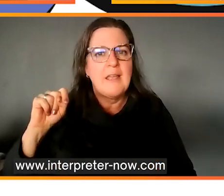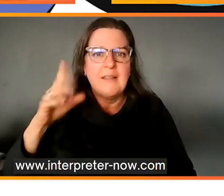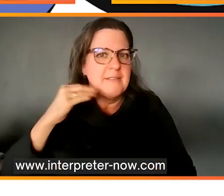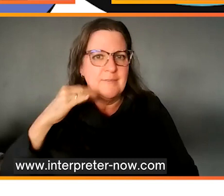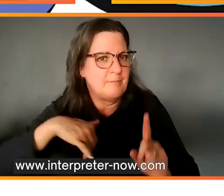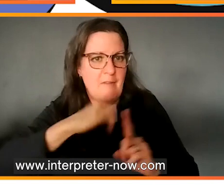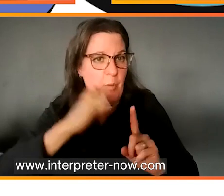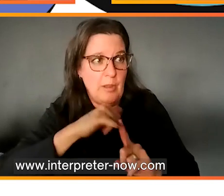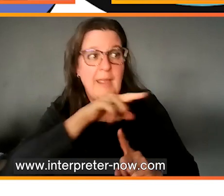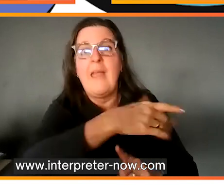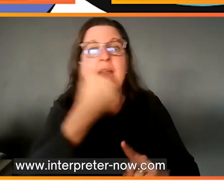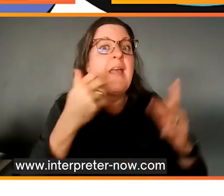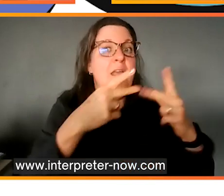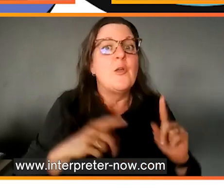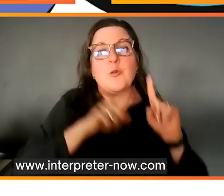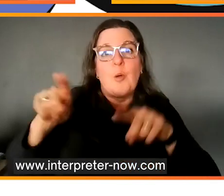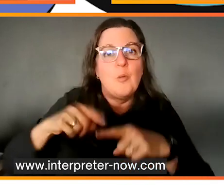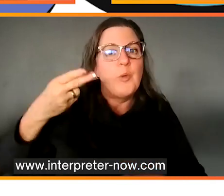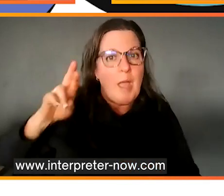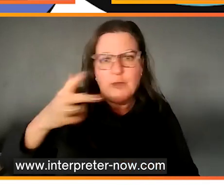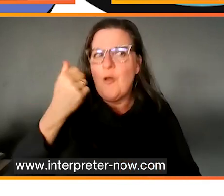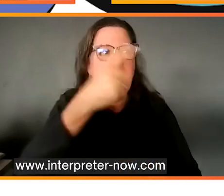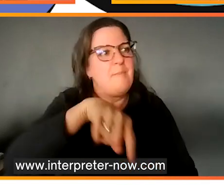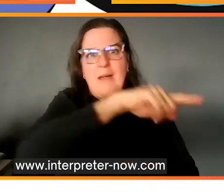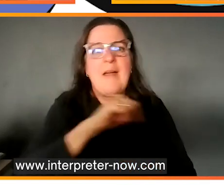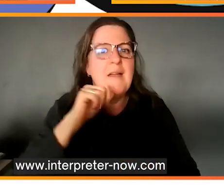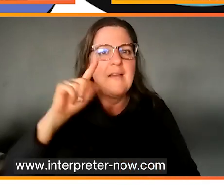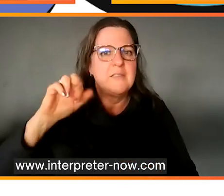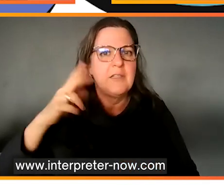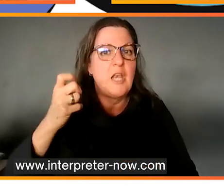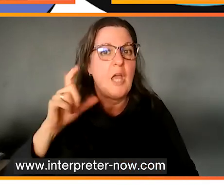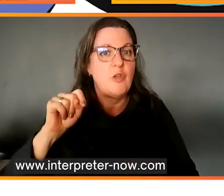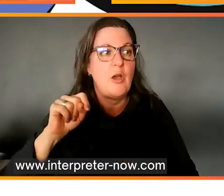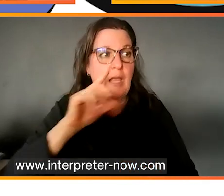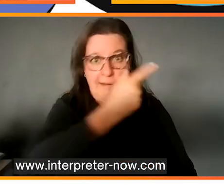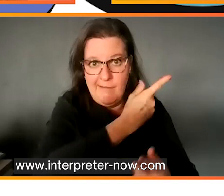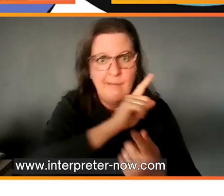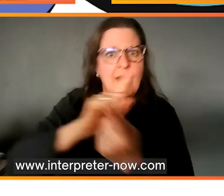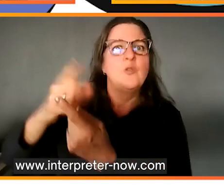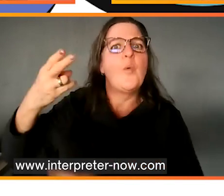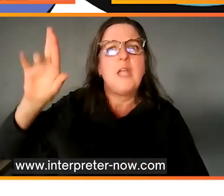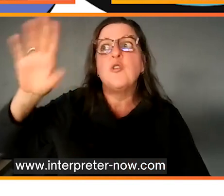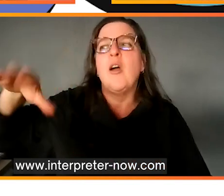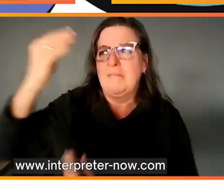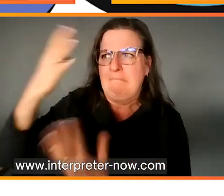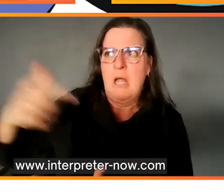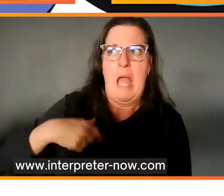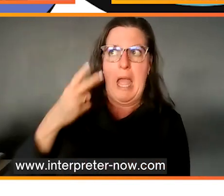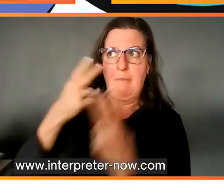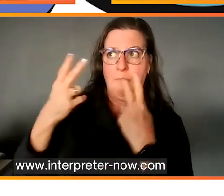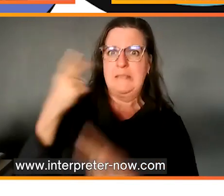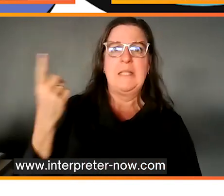target. Hey, I'm witnessing something that I don't know what to do with. But what I do